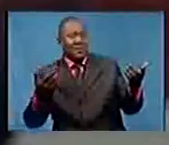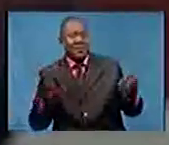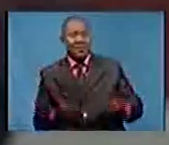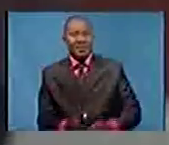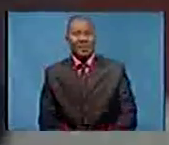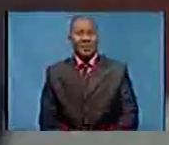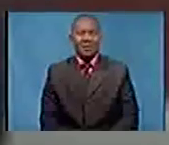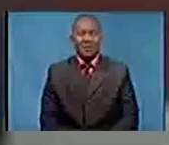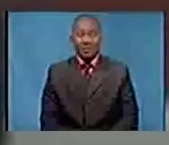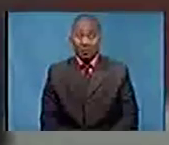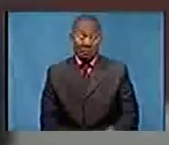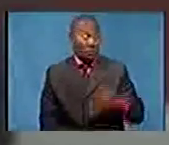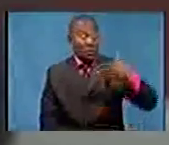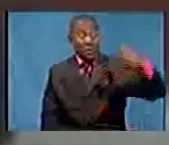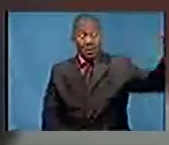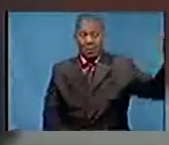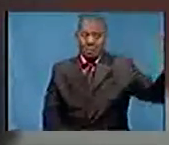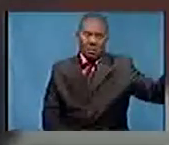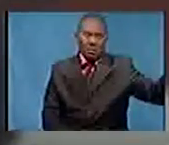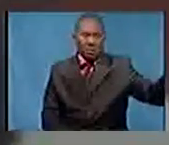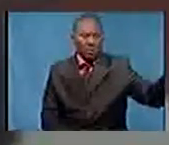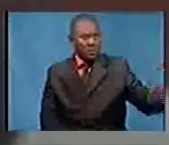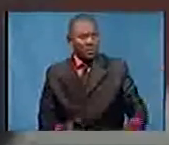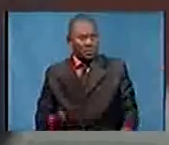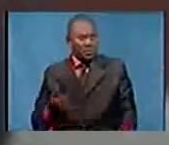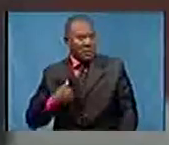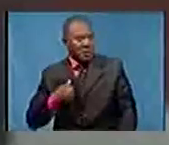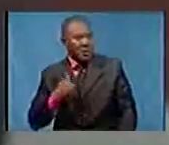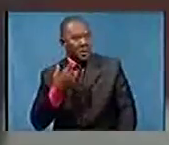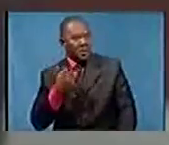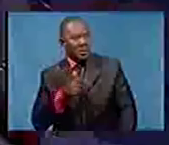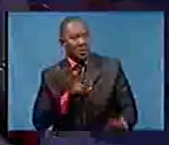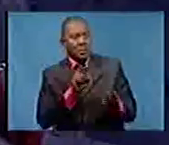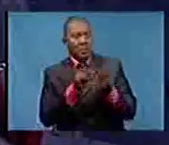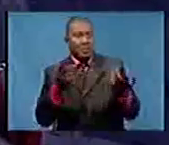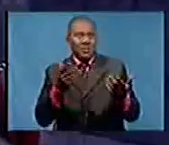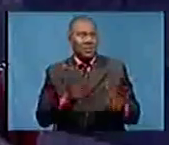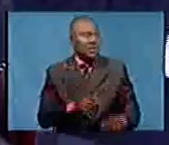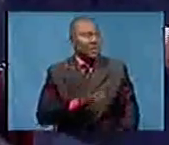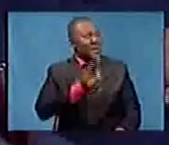he's left. Yeah. So he was there. I came and met him.